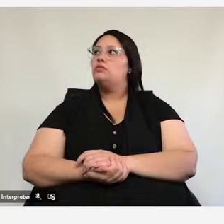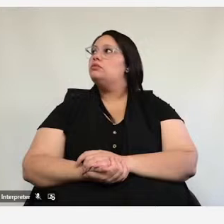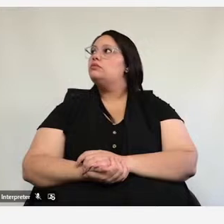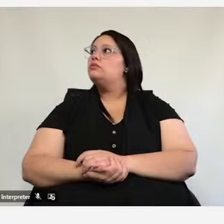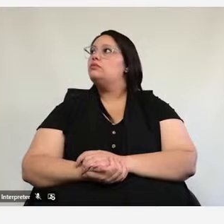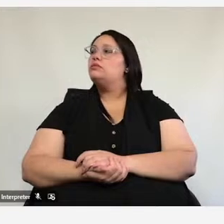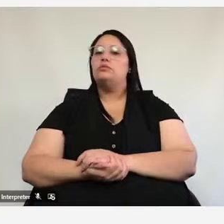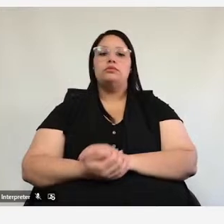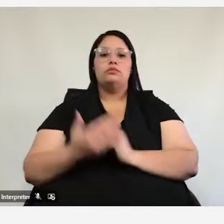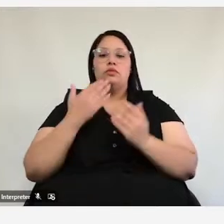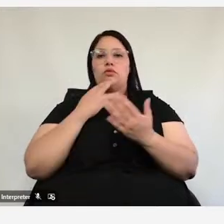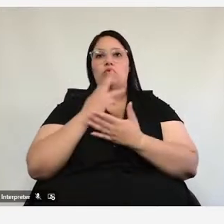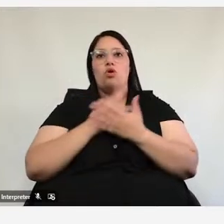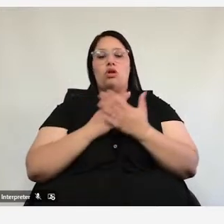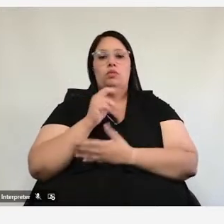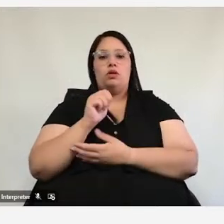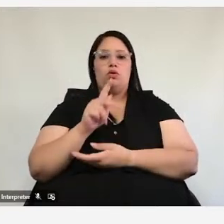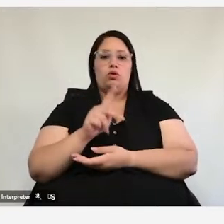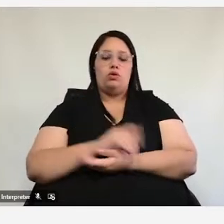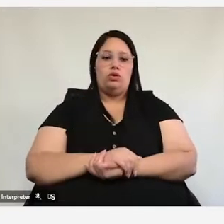Thank you, Honourable Nkondlo.